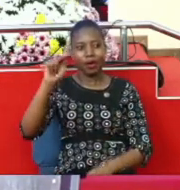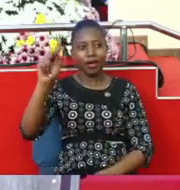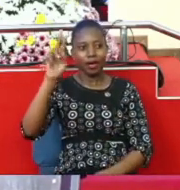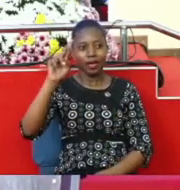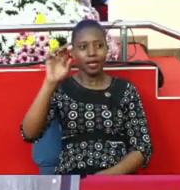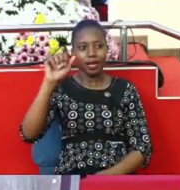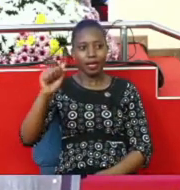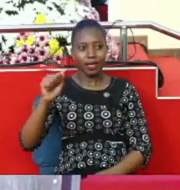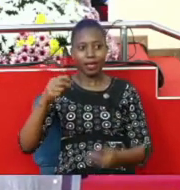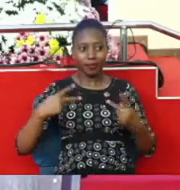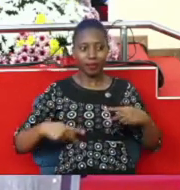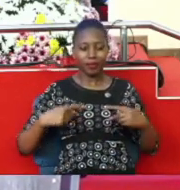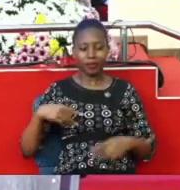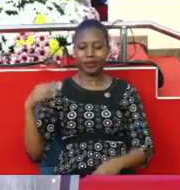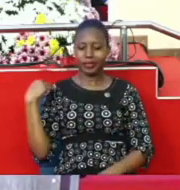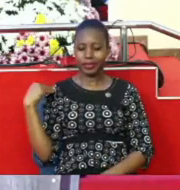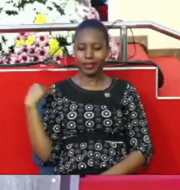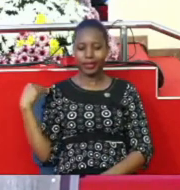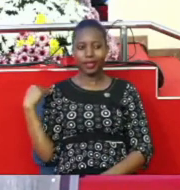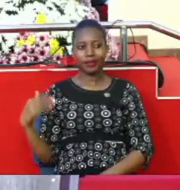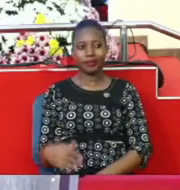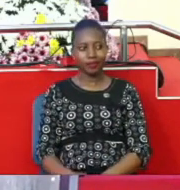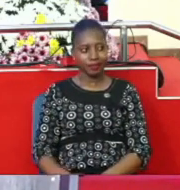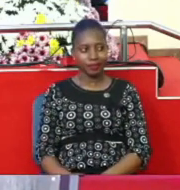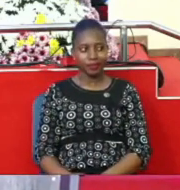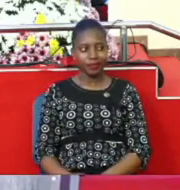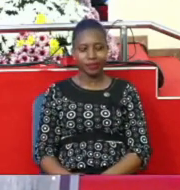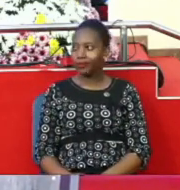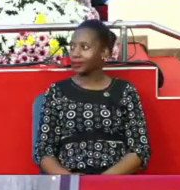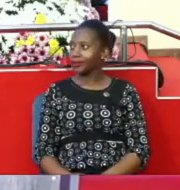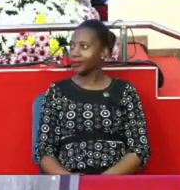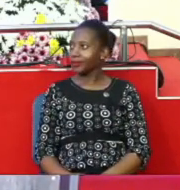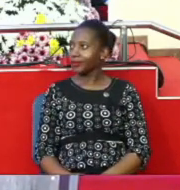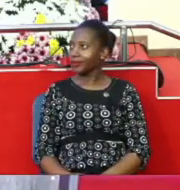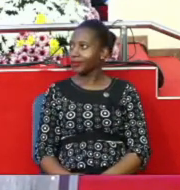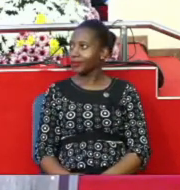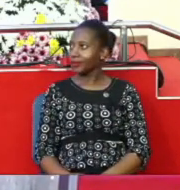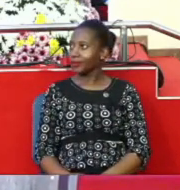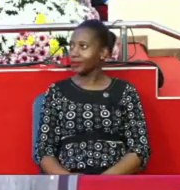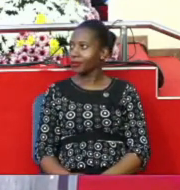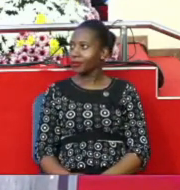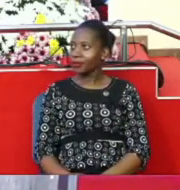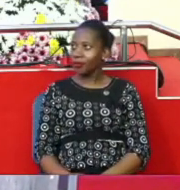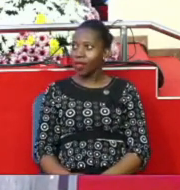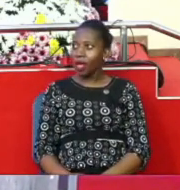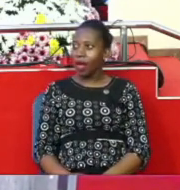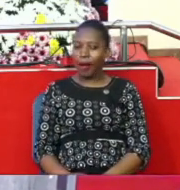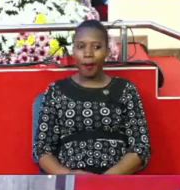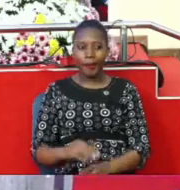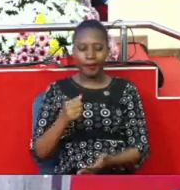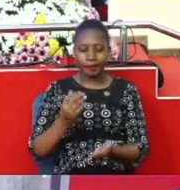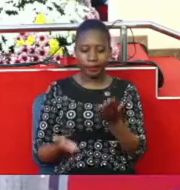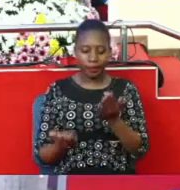uko na biashara. Amen. Kwani watu wa biashara ni watano? Hebu Mungu atupatie watu wa biashara wengi hapa.